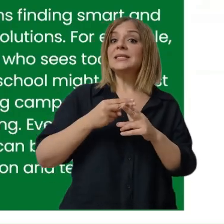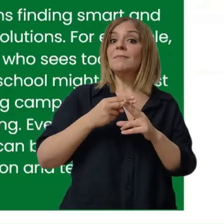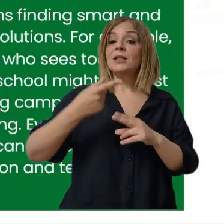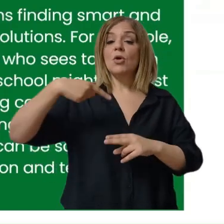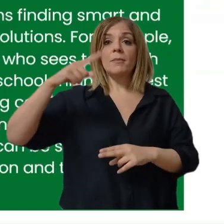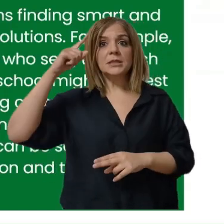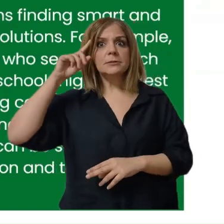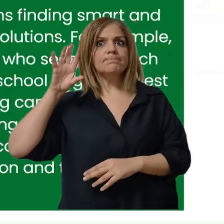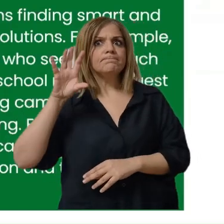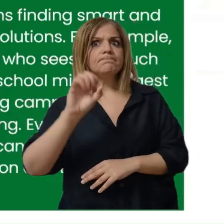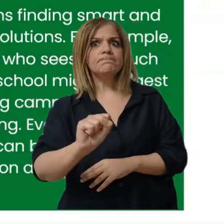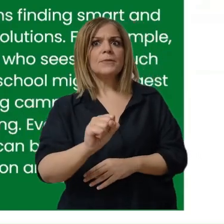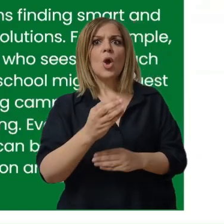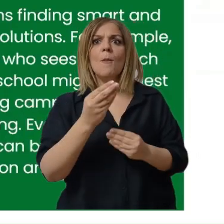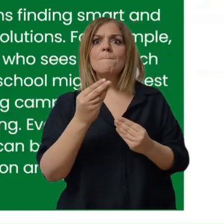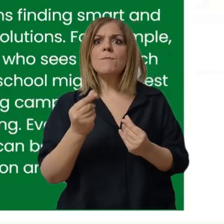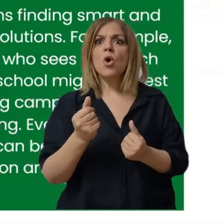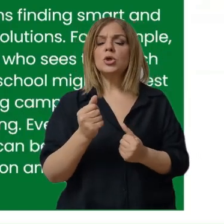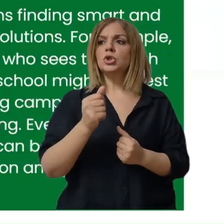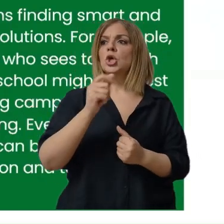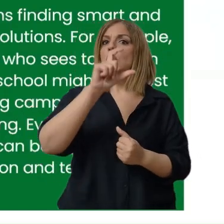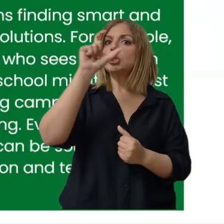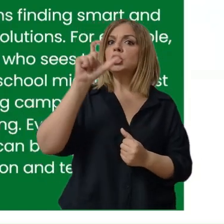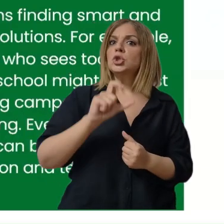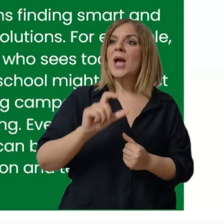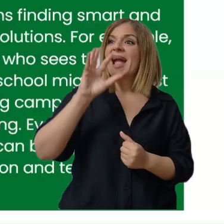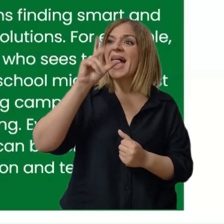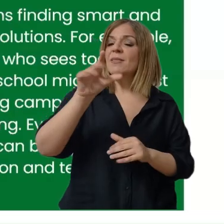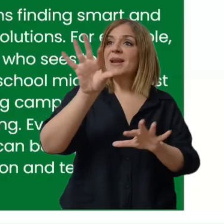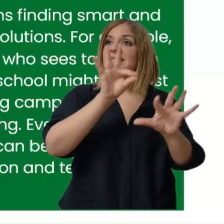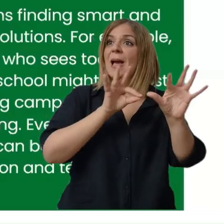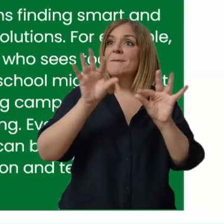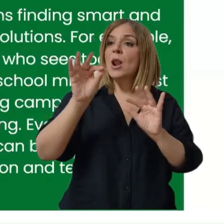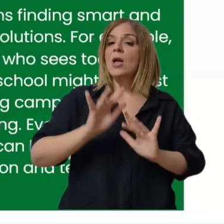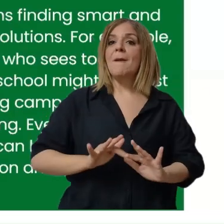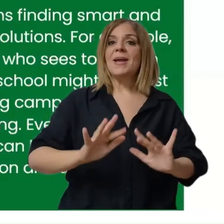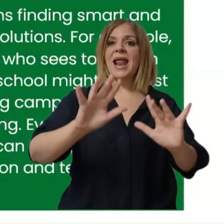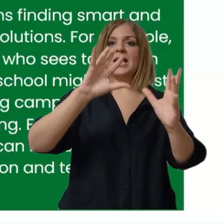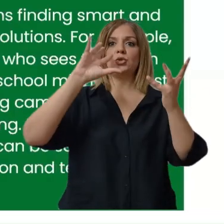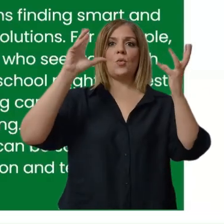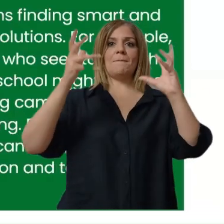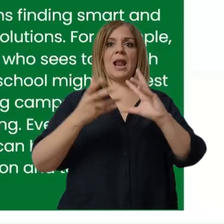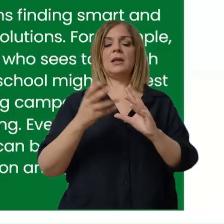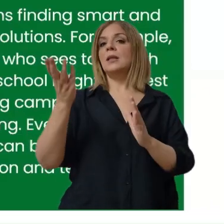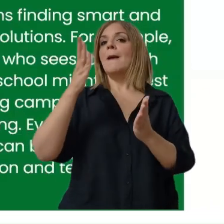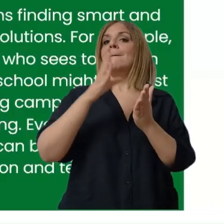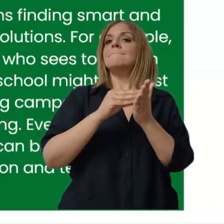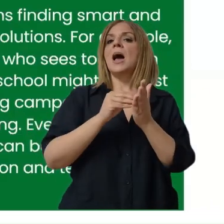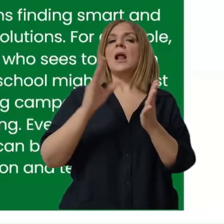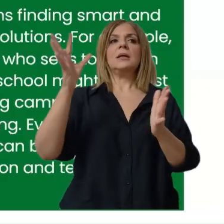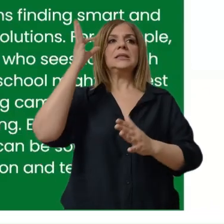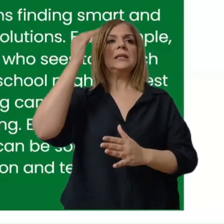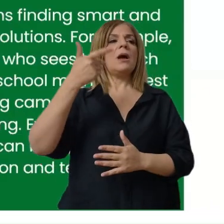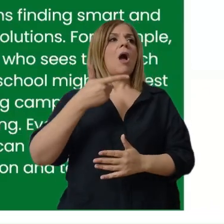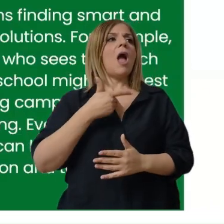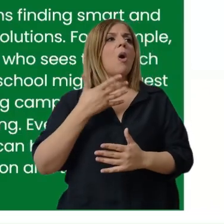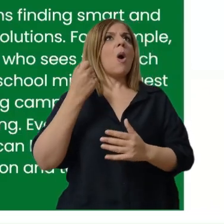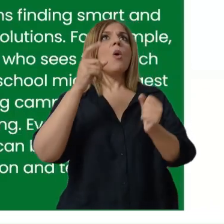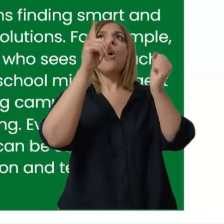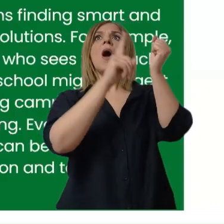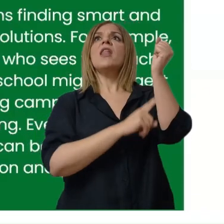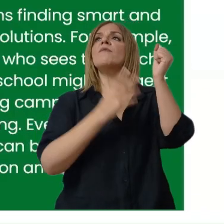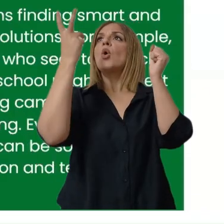means understanding how our daily choices affect our planet. For example, when we